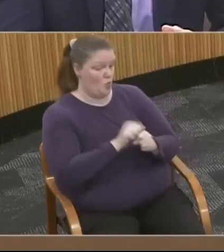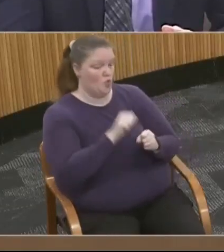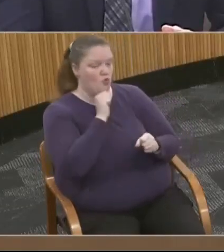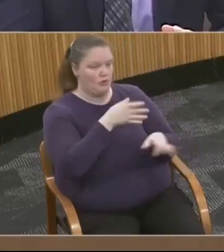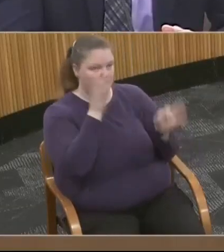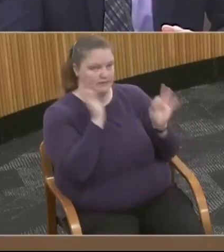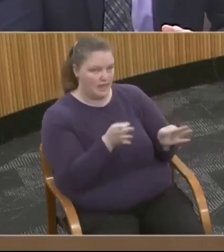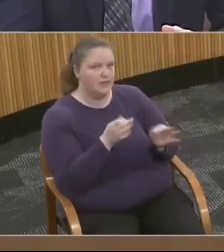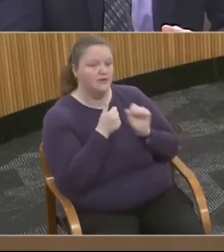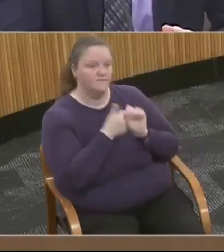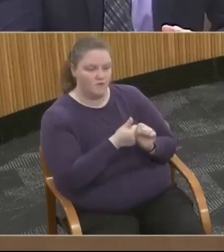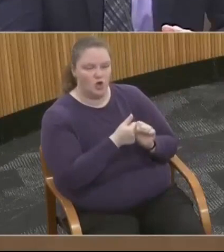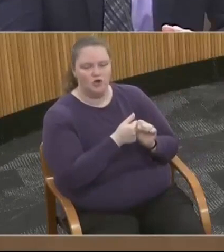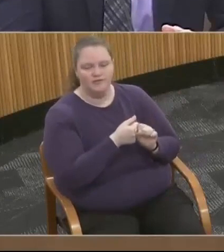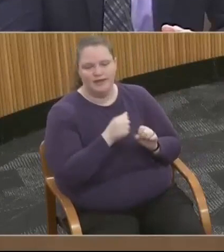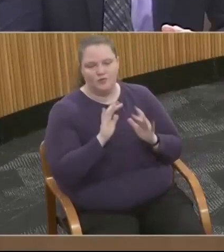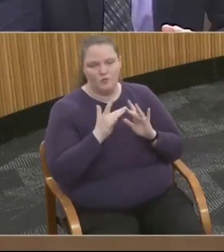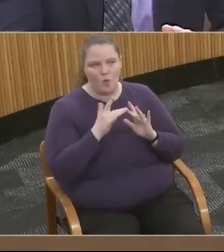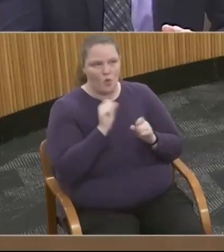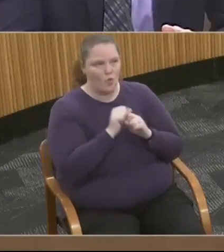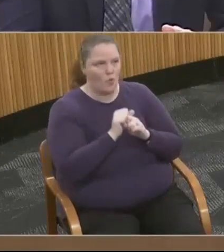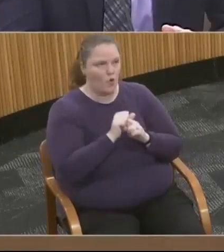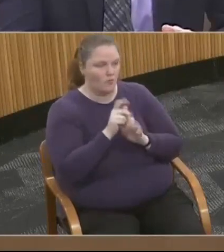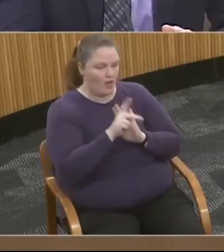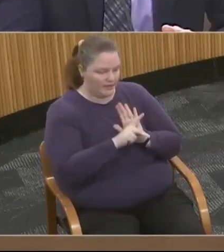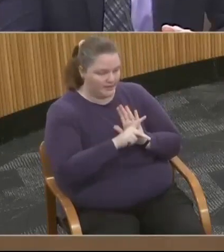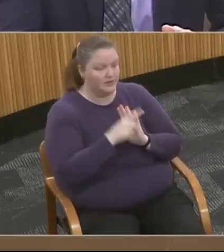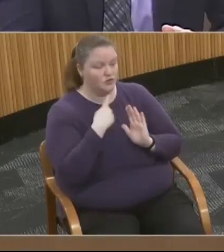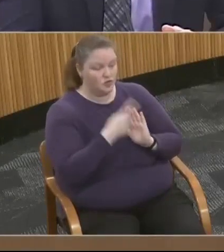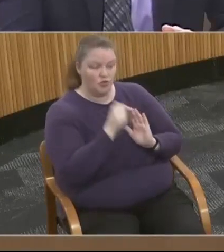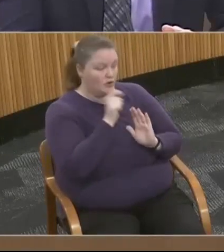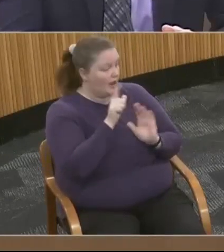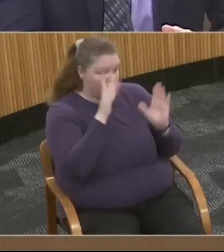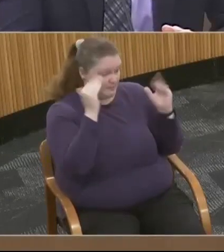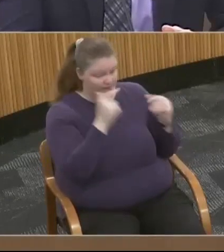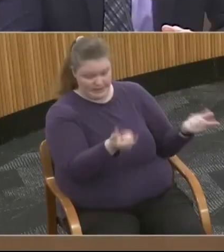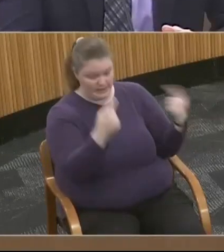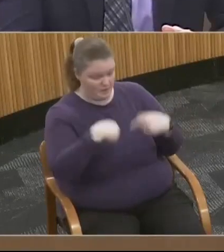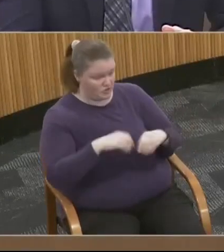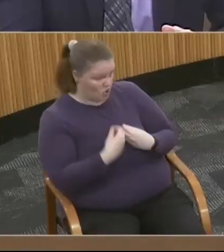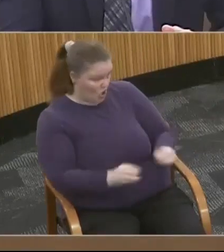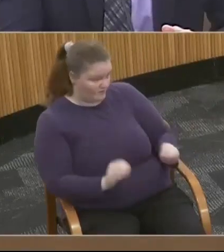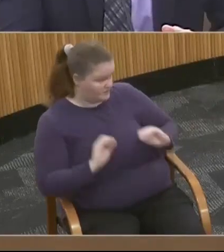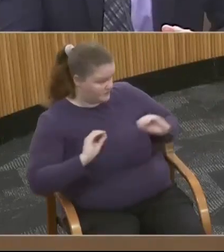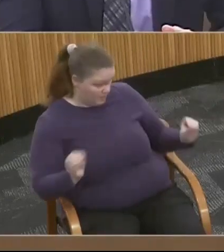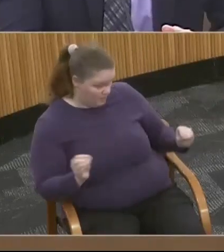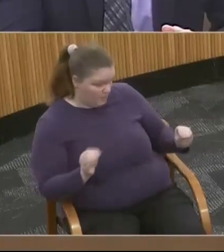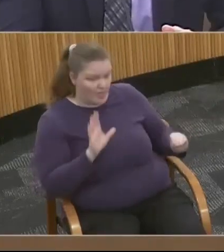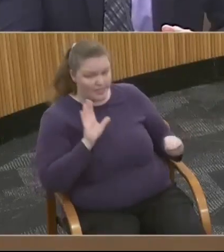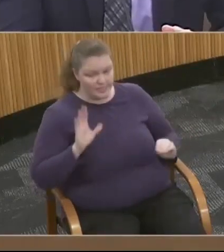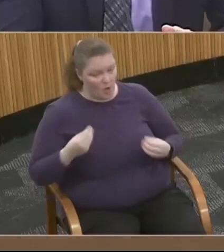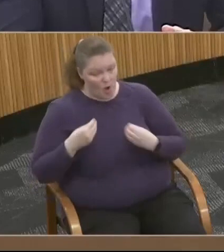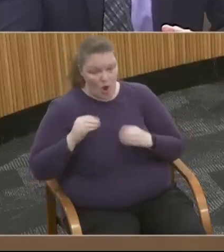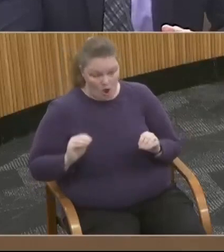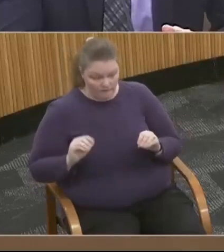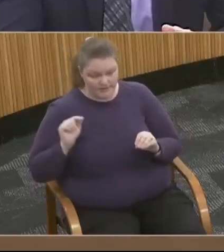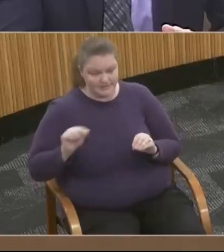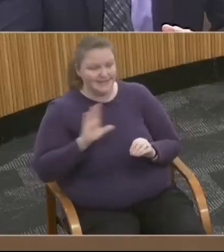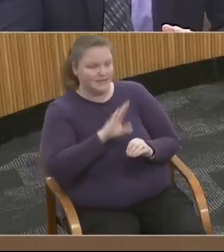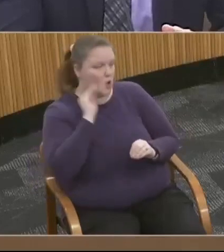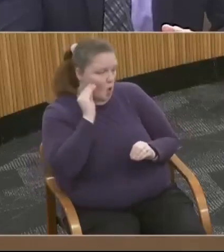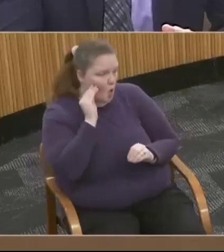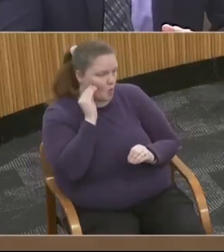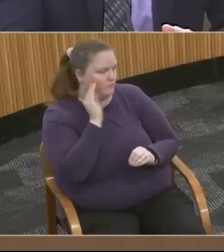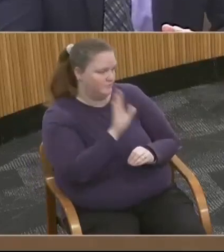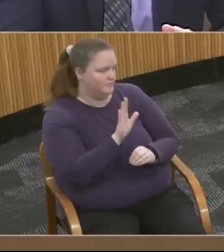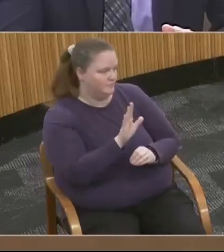decided to follow a remote work policy where they were told they were not expected to come into their office and that their office is their home.